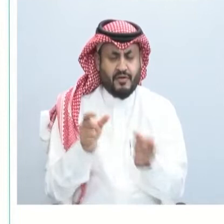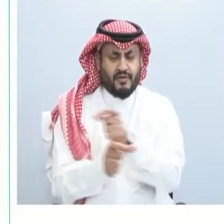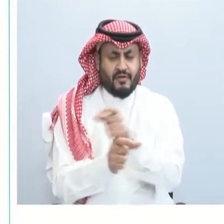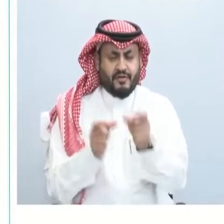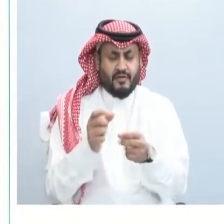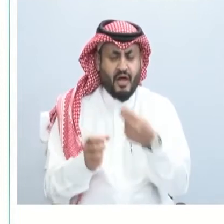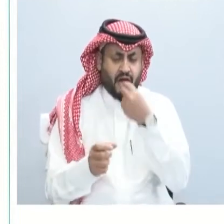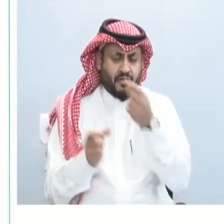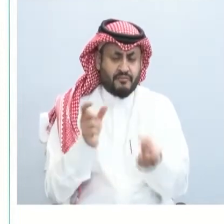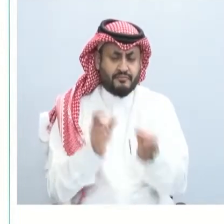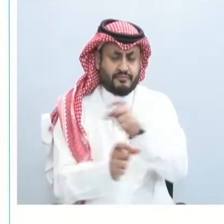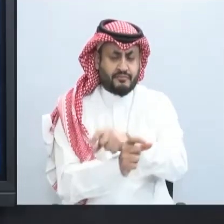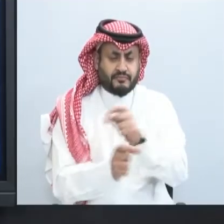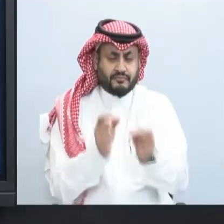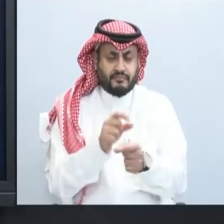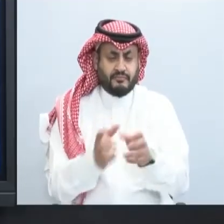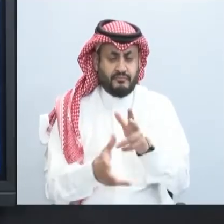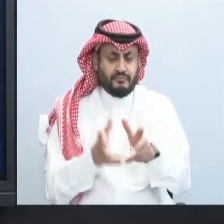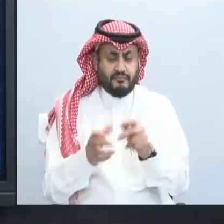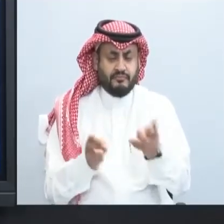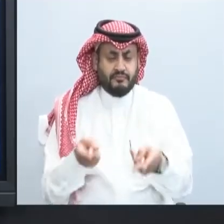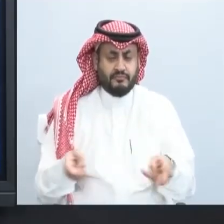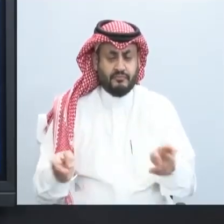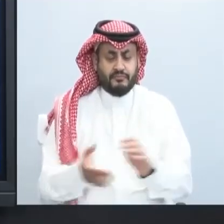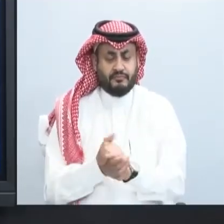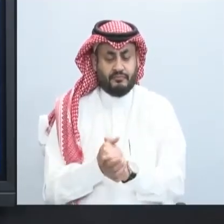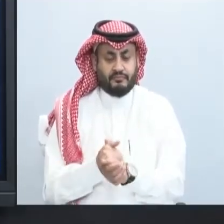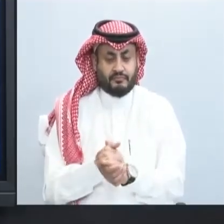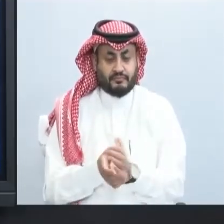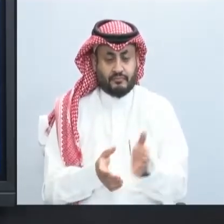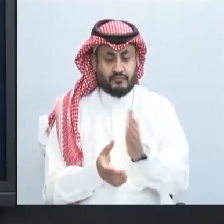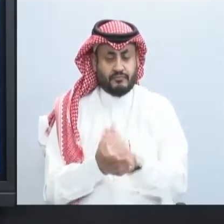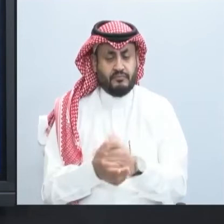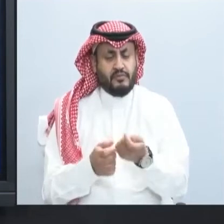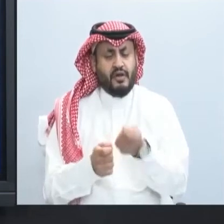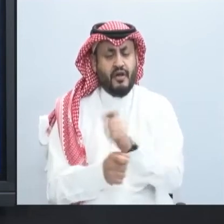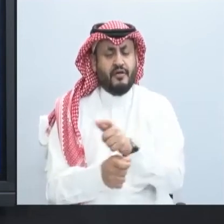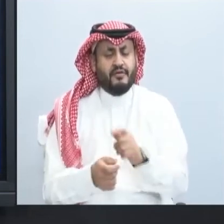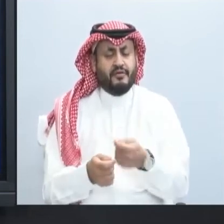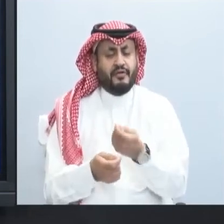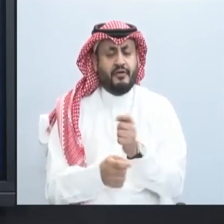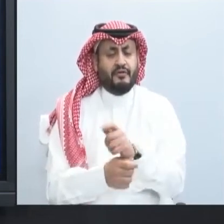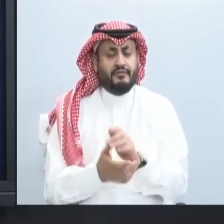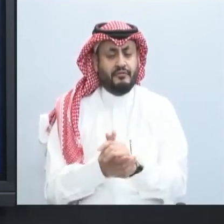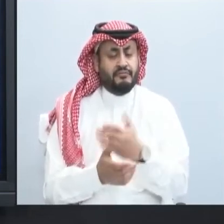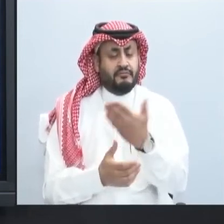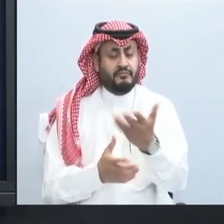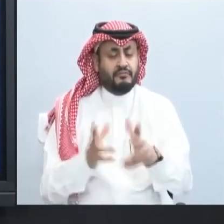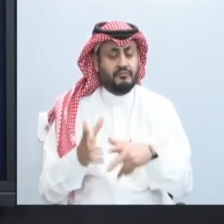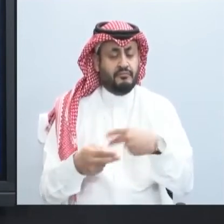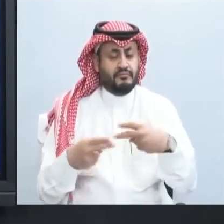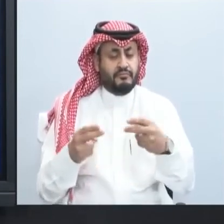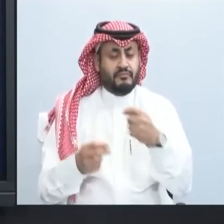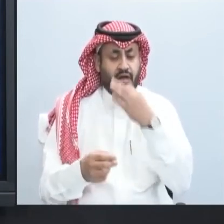food that we chant about. And also after this, you can make a comment. If you like it, you would say, it